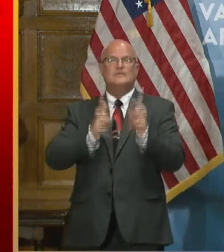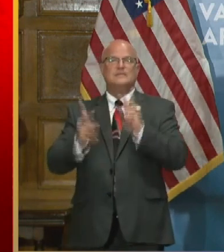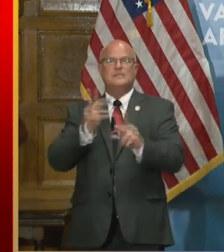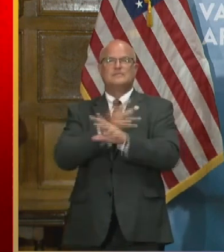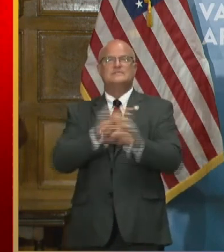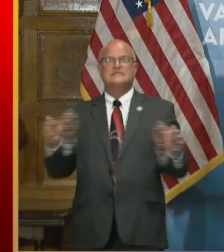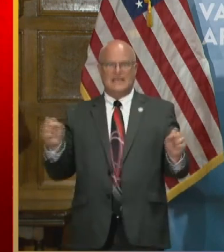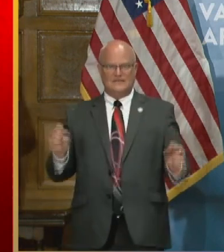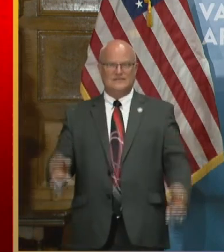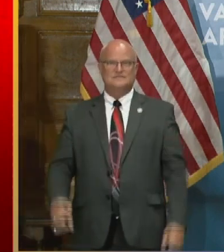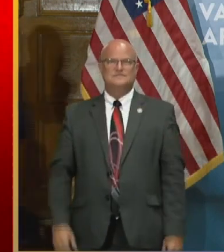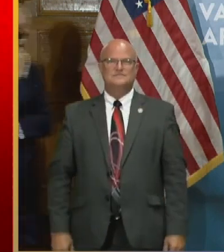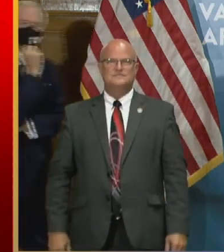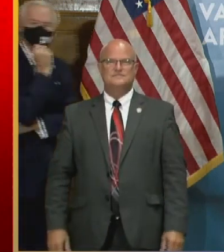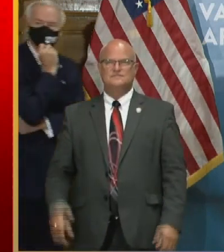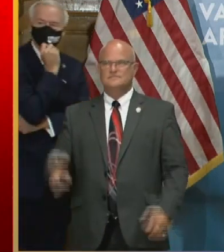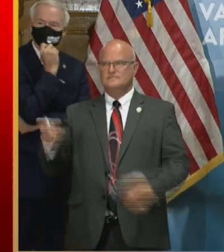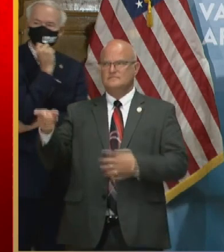safe.